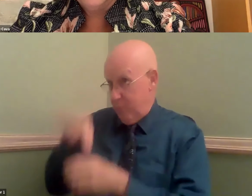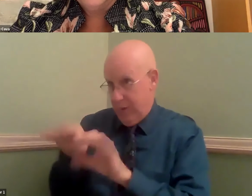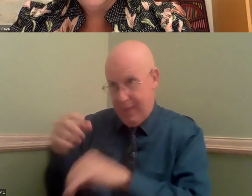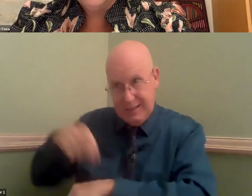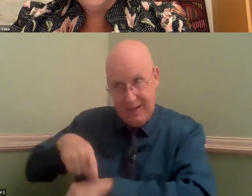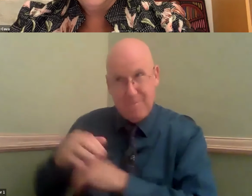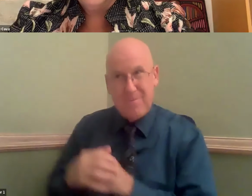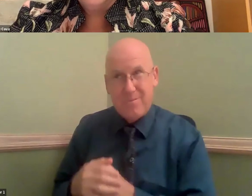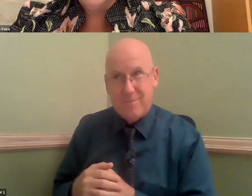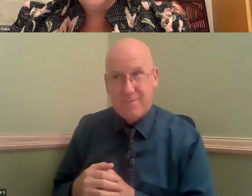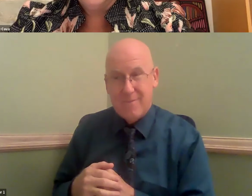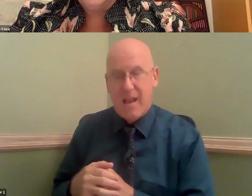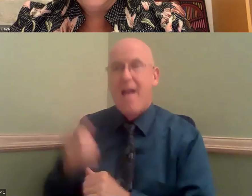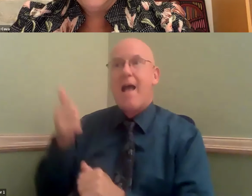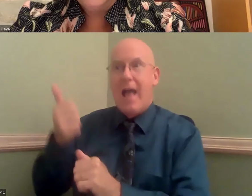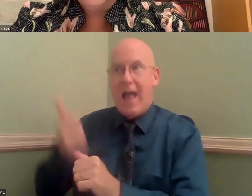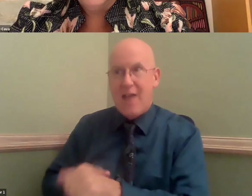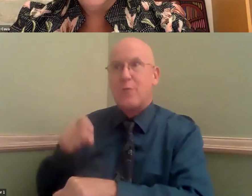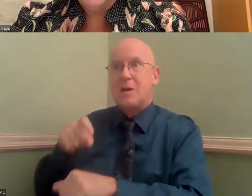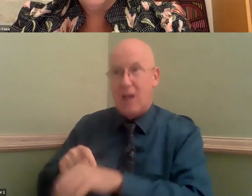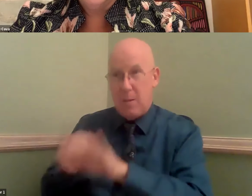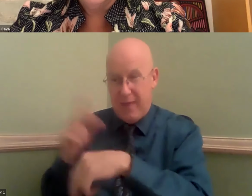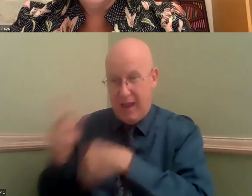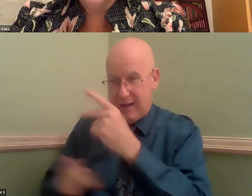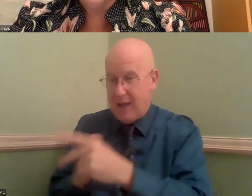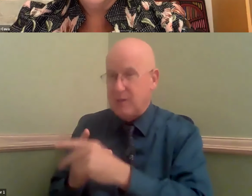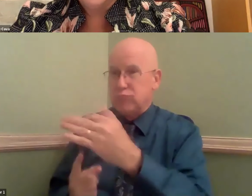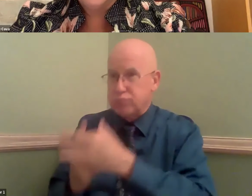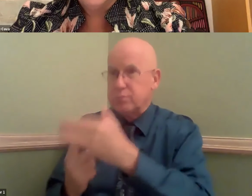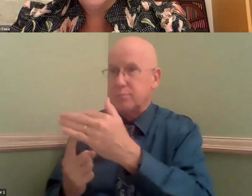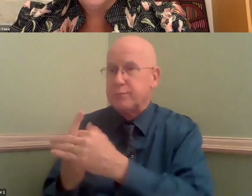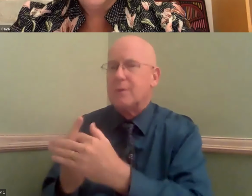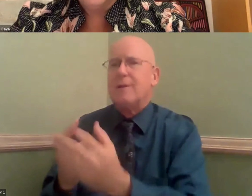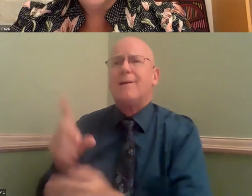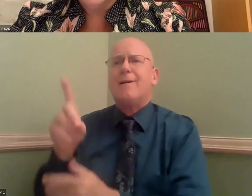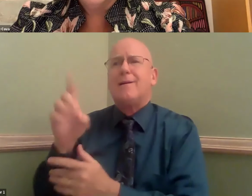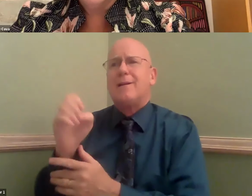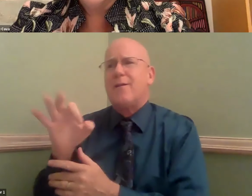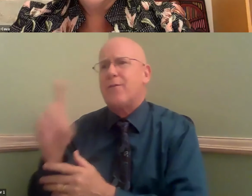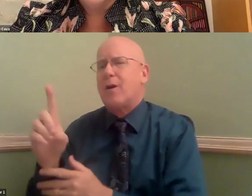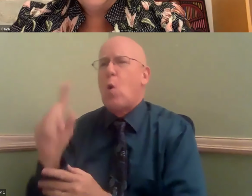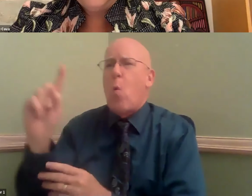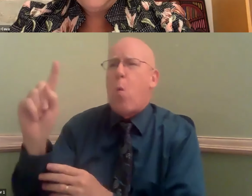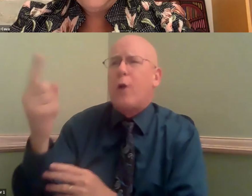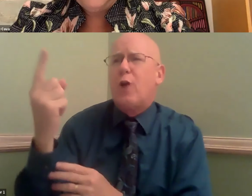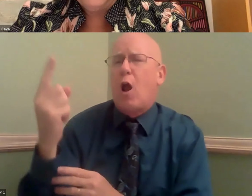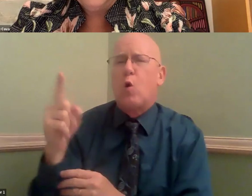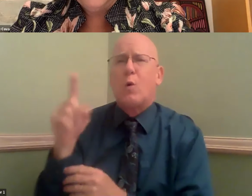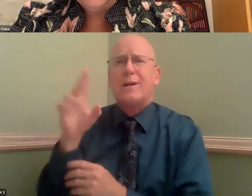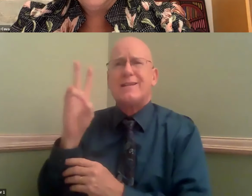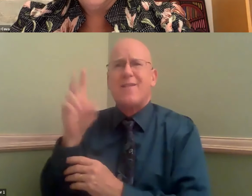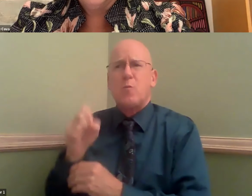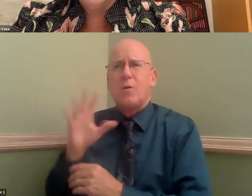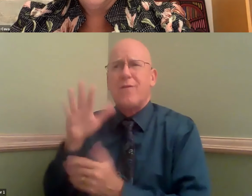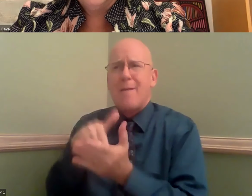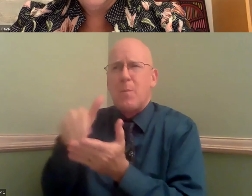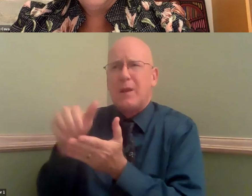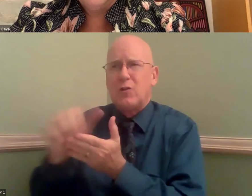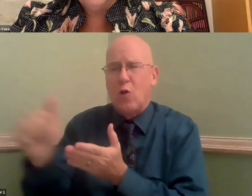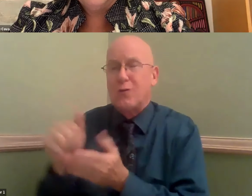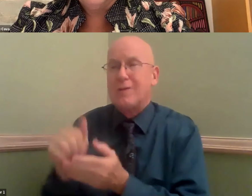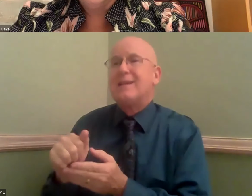time, and then every iteration afterwards, and defunding the police, it doesn't matter if it's $1 or $7.5 million. Defund